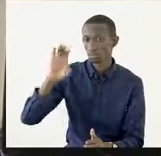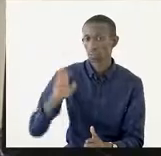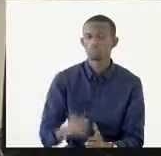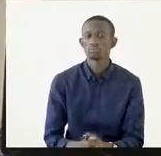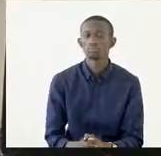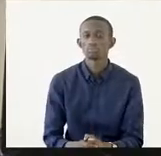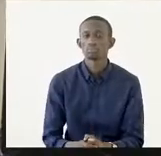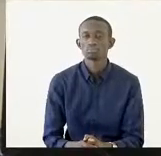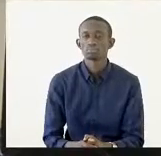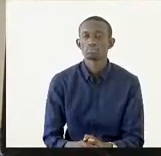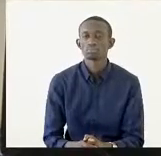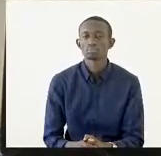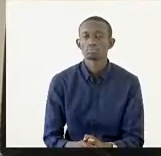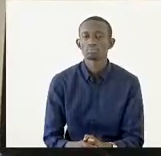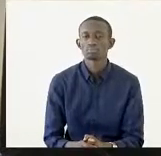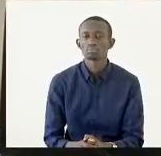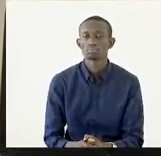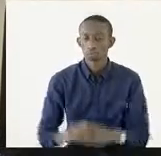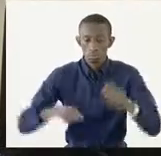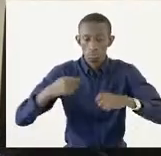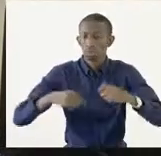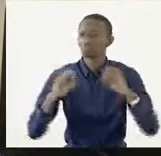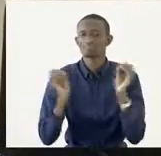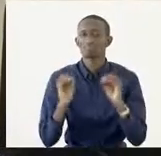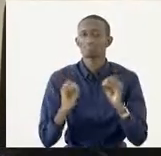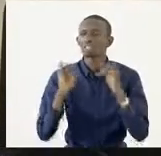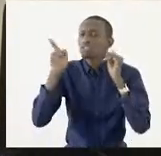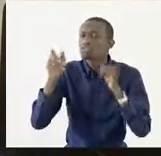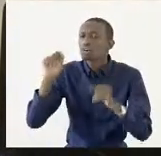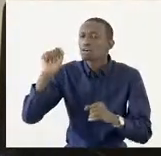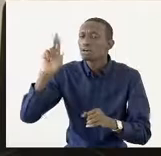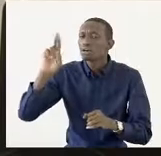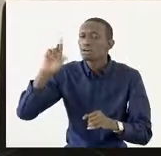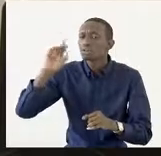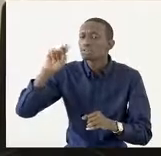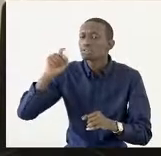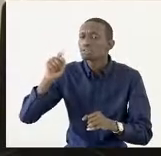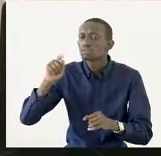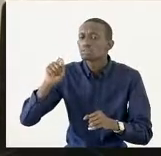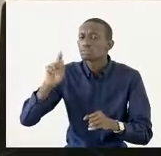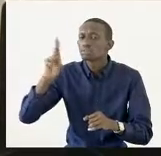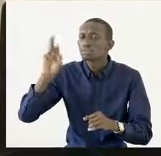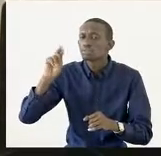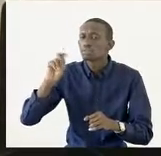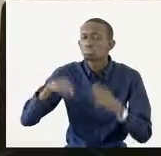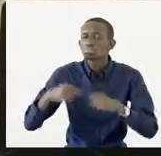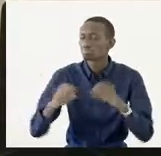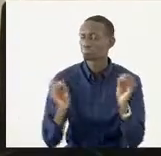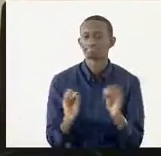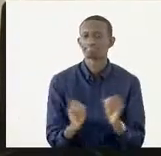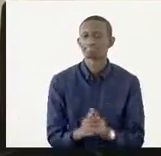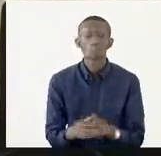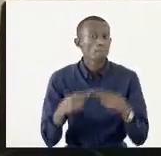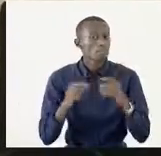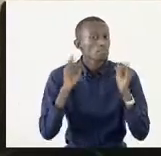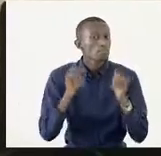Aldehydes, so no reaction. If it is aromatic ketone, no reaction as well. But